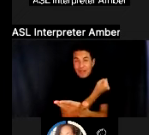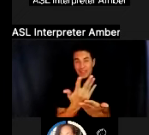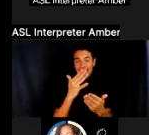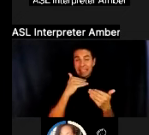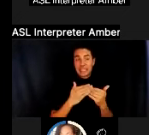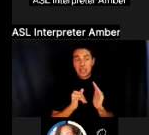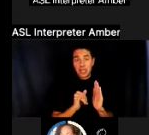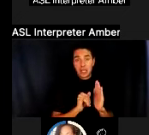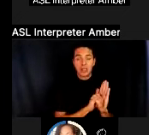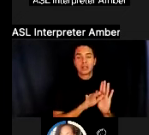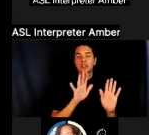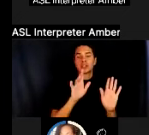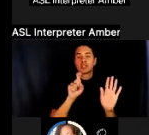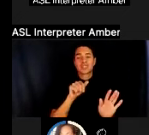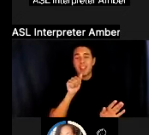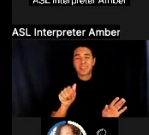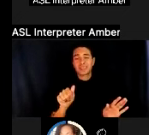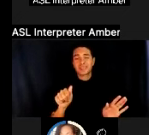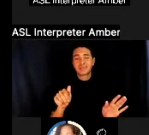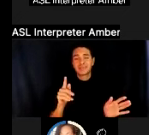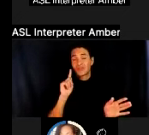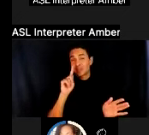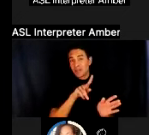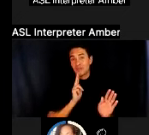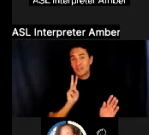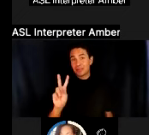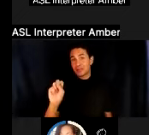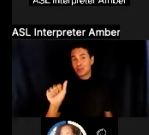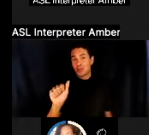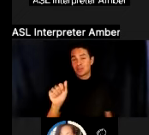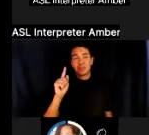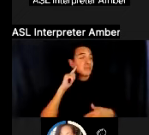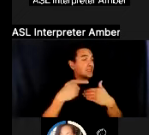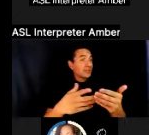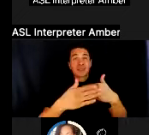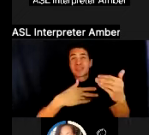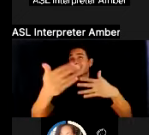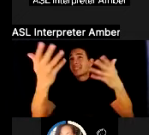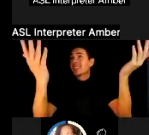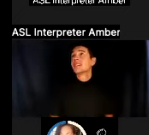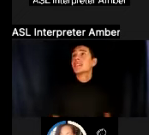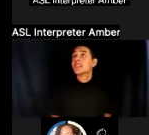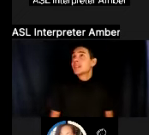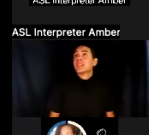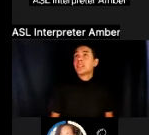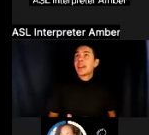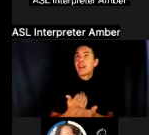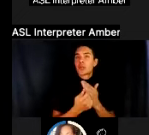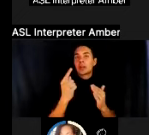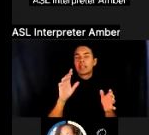not be identified. So that's even like, I know everybody does